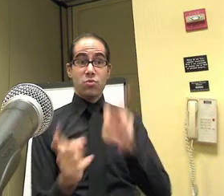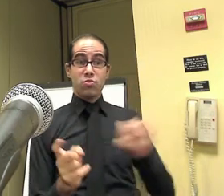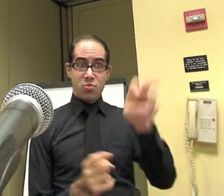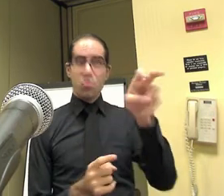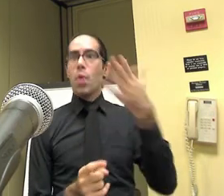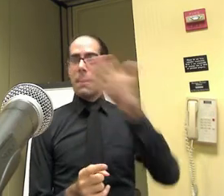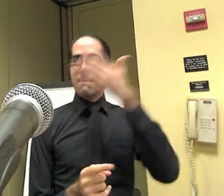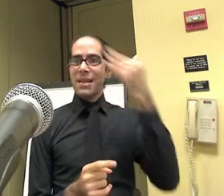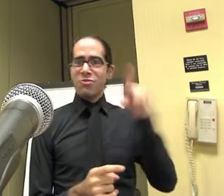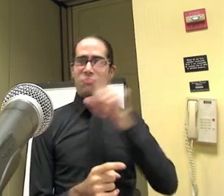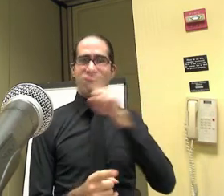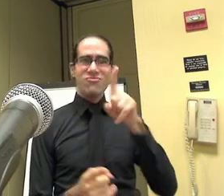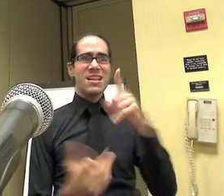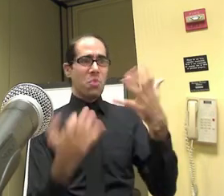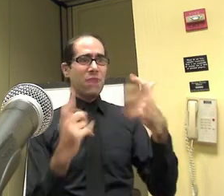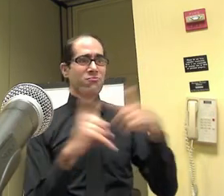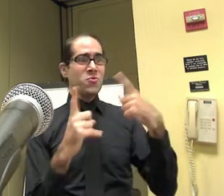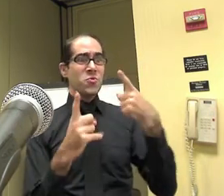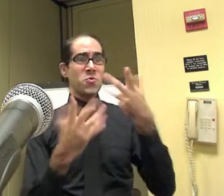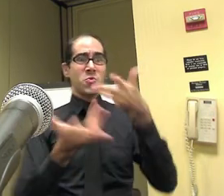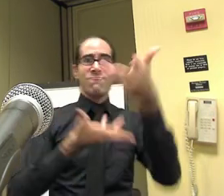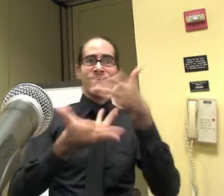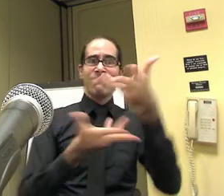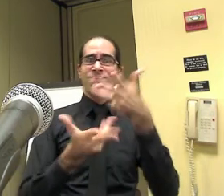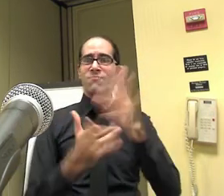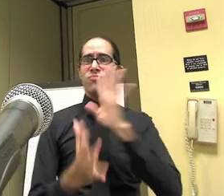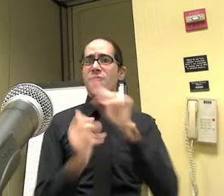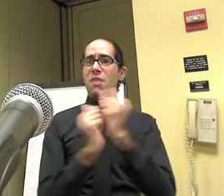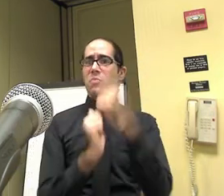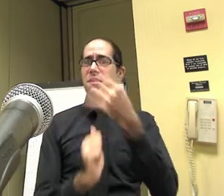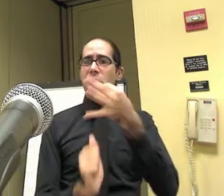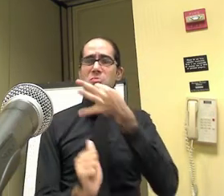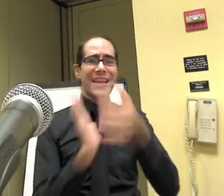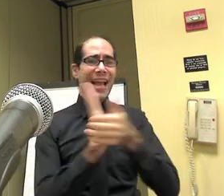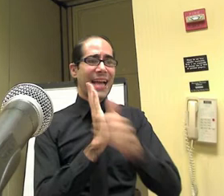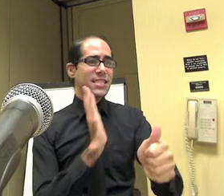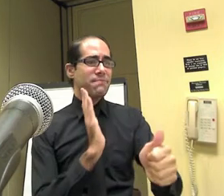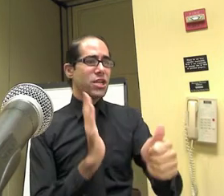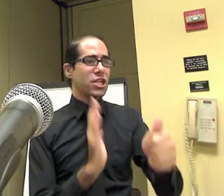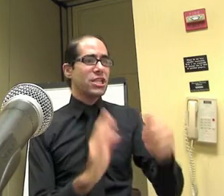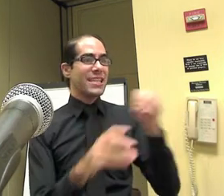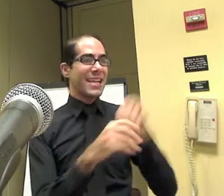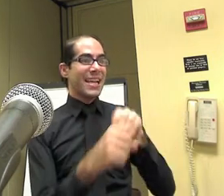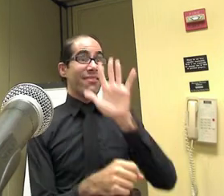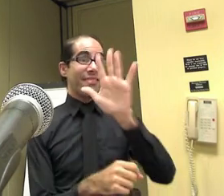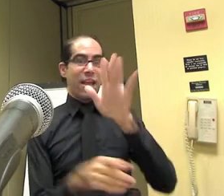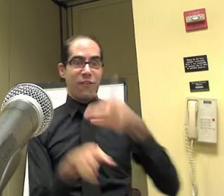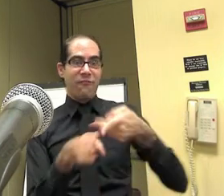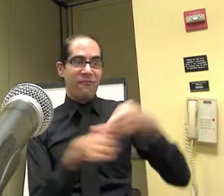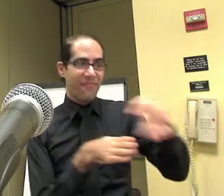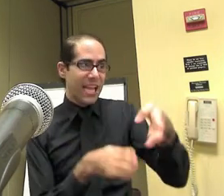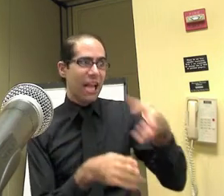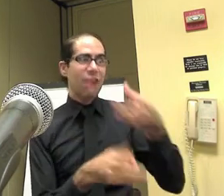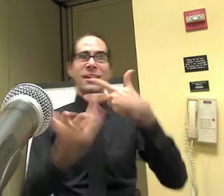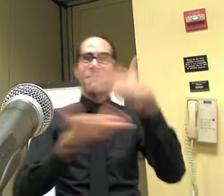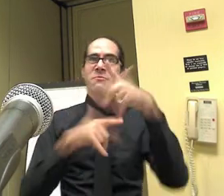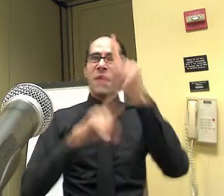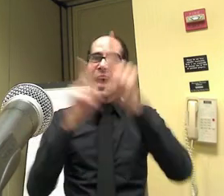And so they go to a tour, and they really want to interact with others who are hard of hearing or